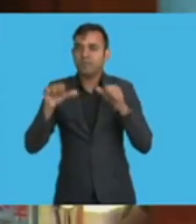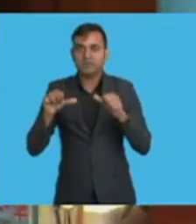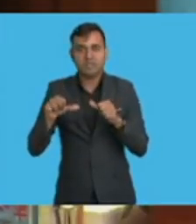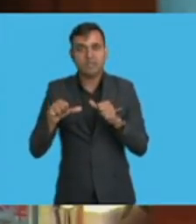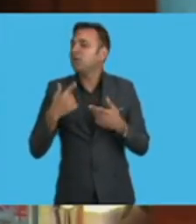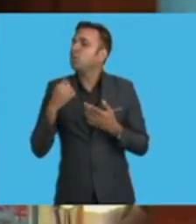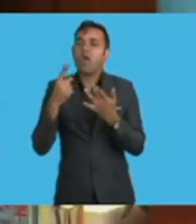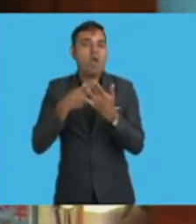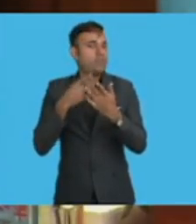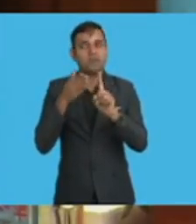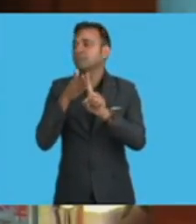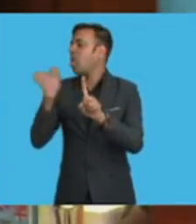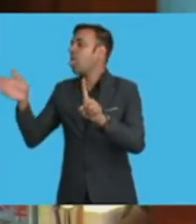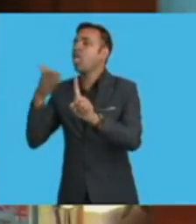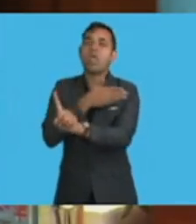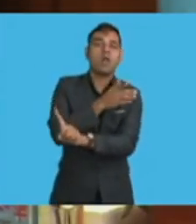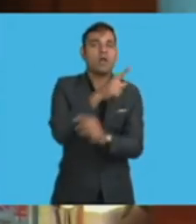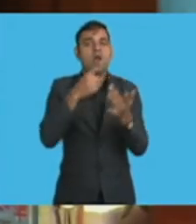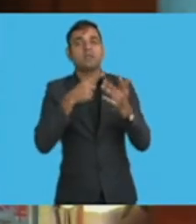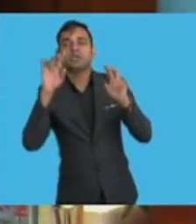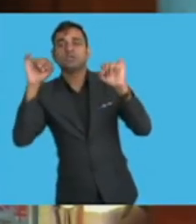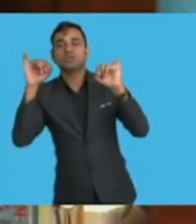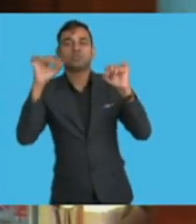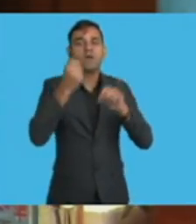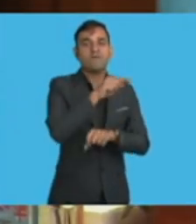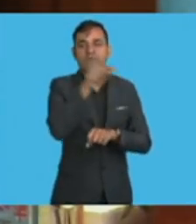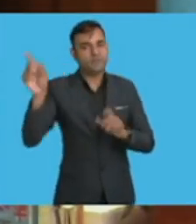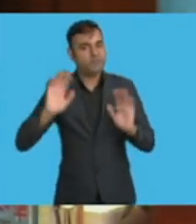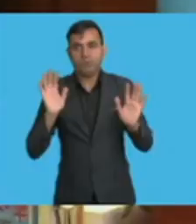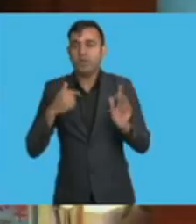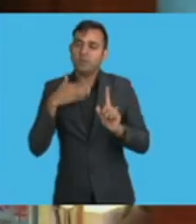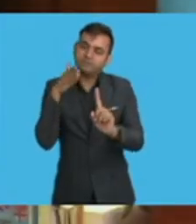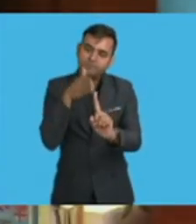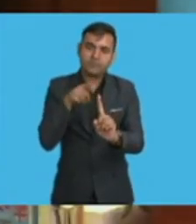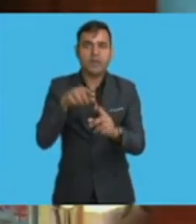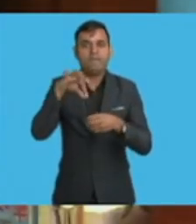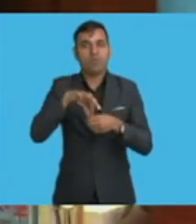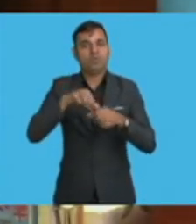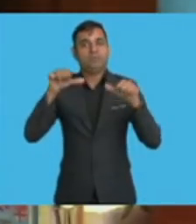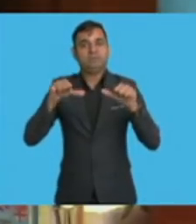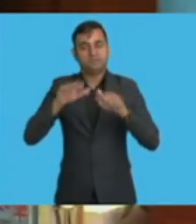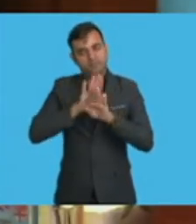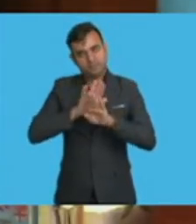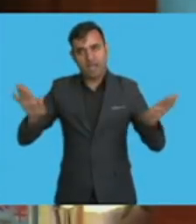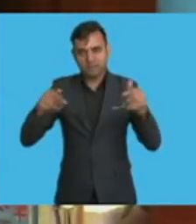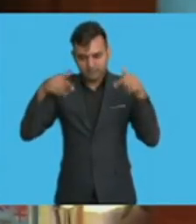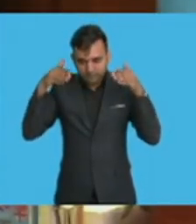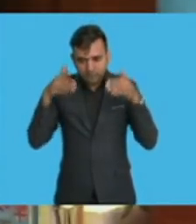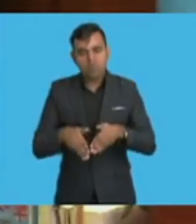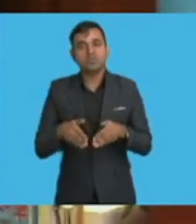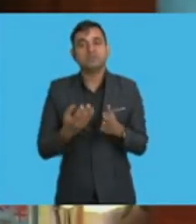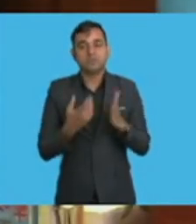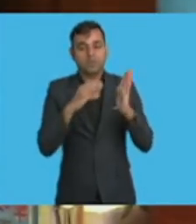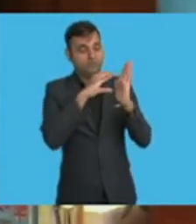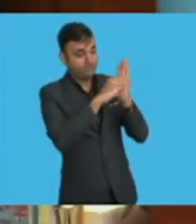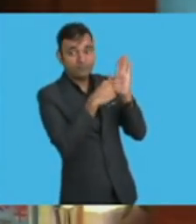of the Business Committee, there was no need to meet, as the process of the appointment of the President is clearly outlined in Section 84,